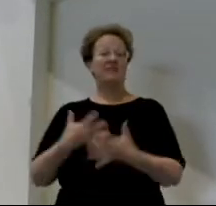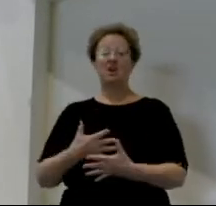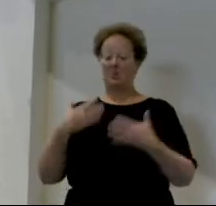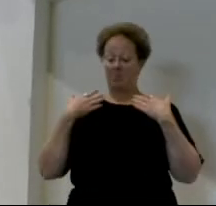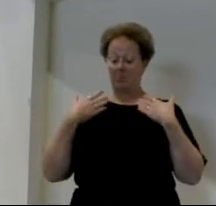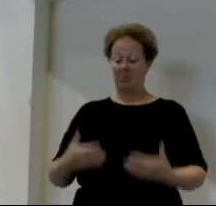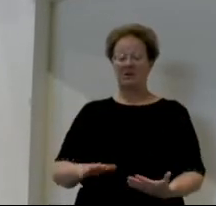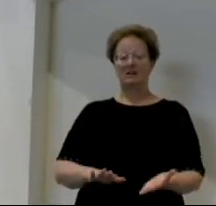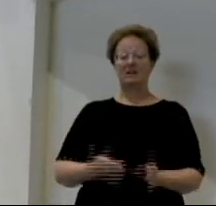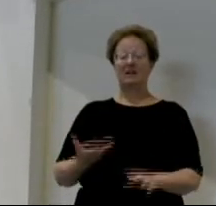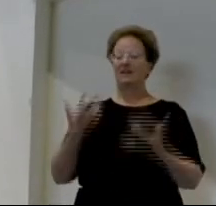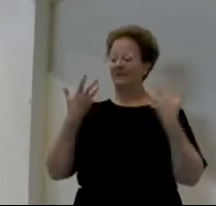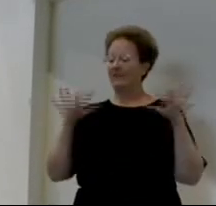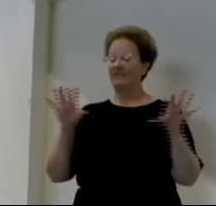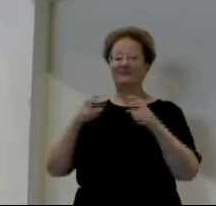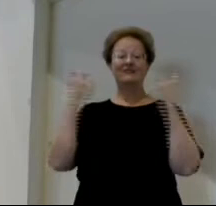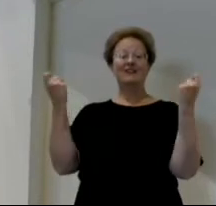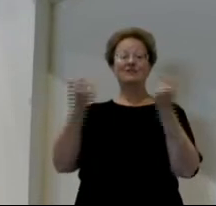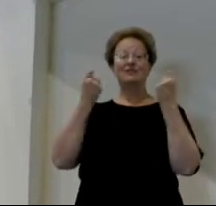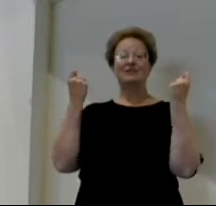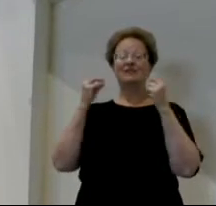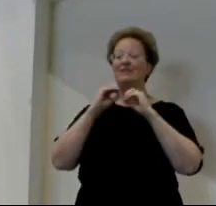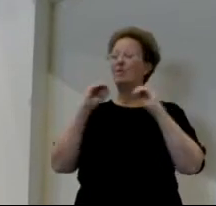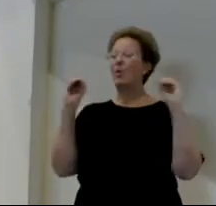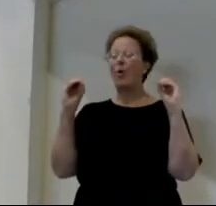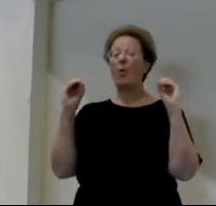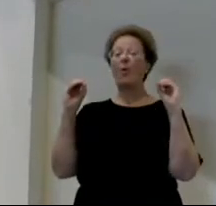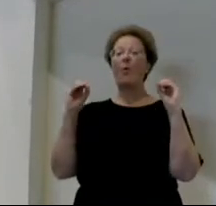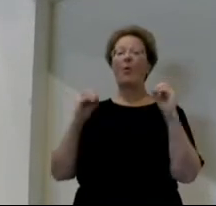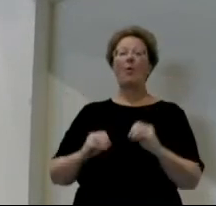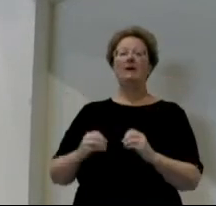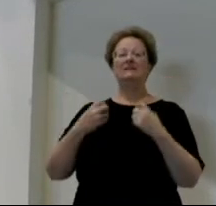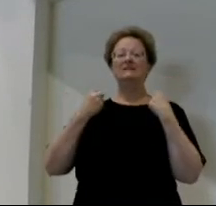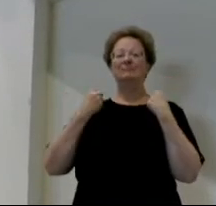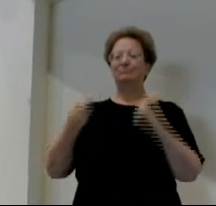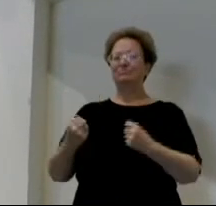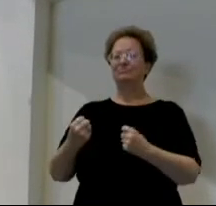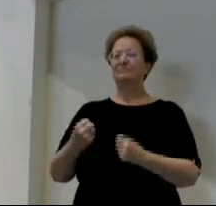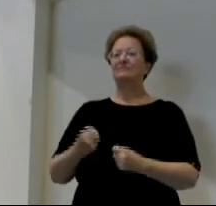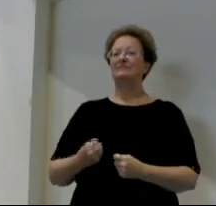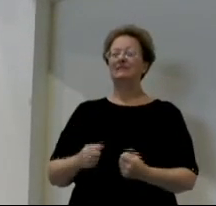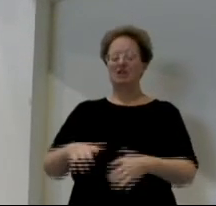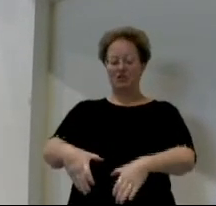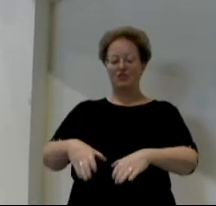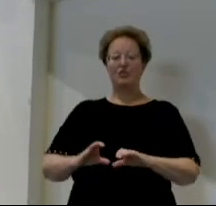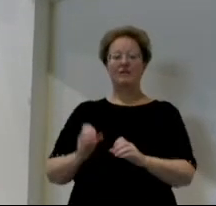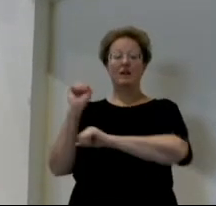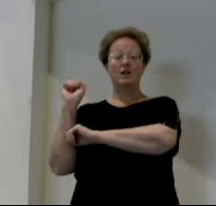been swallowed up in victory and it has no sting any longer. The grave's been conquered.